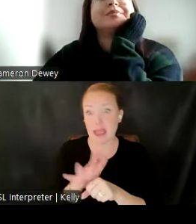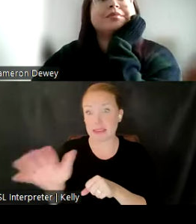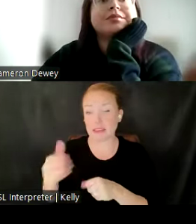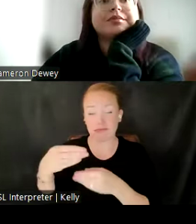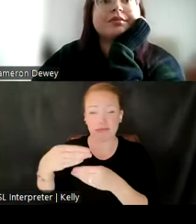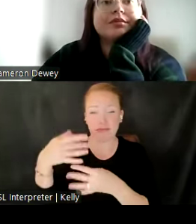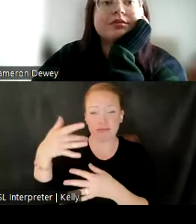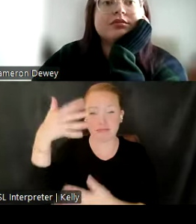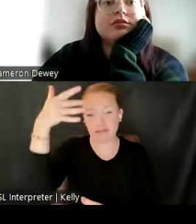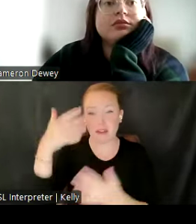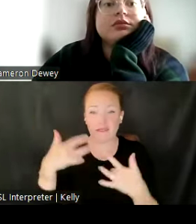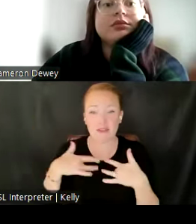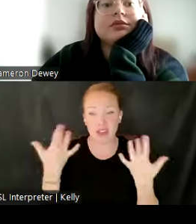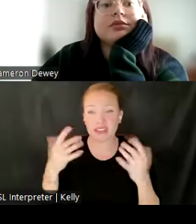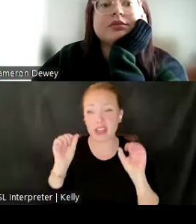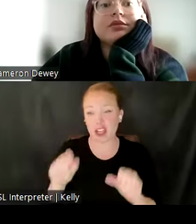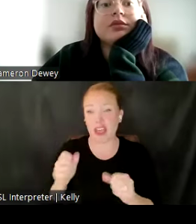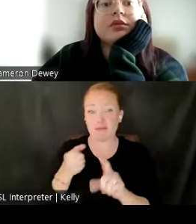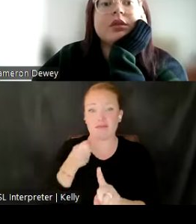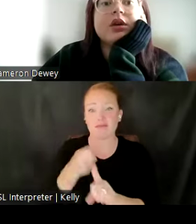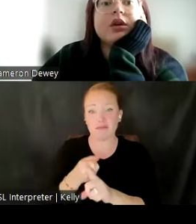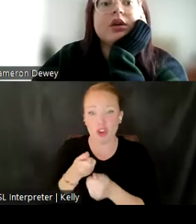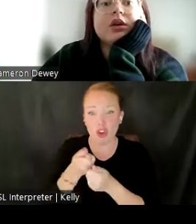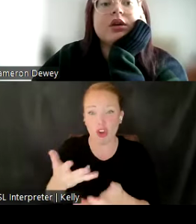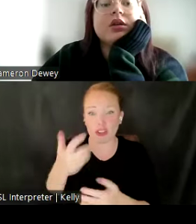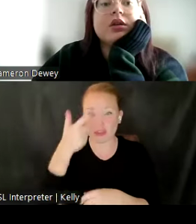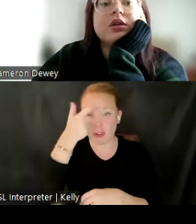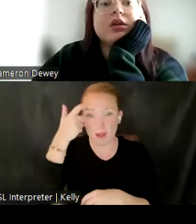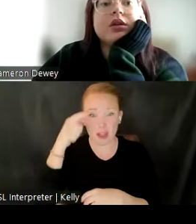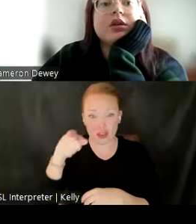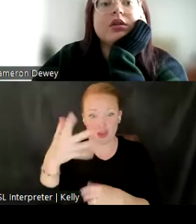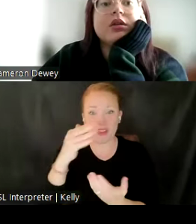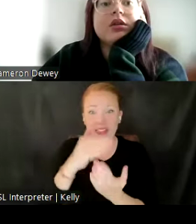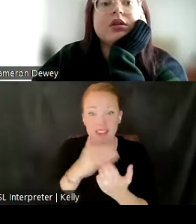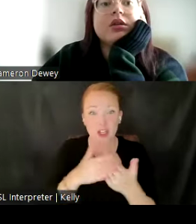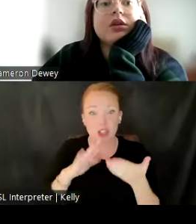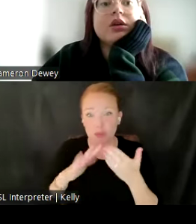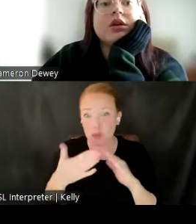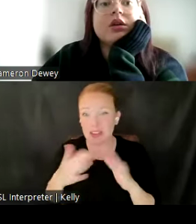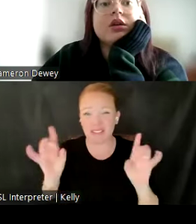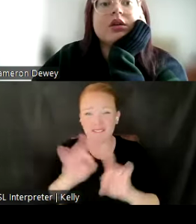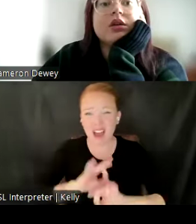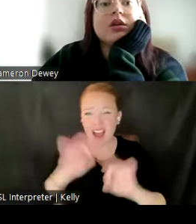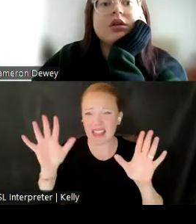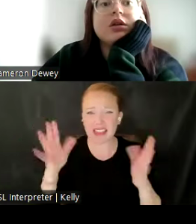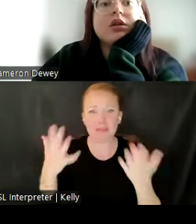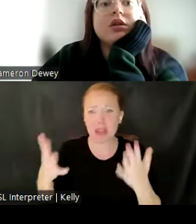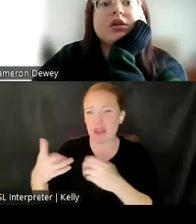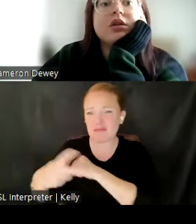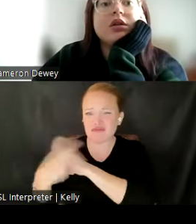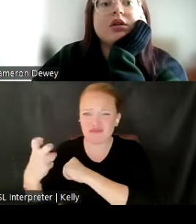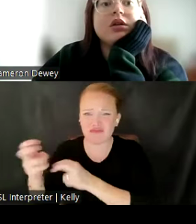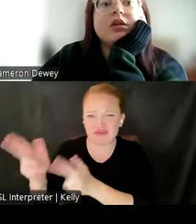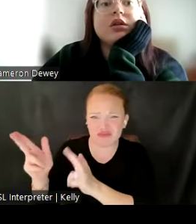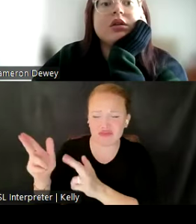of events that can lead to trauma, and you guys have listed a ton, right? Community violence, whether that's, a mugging or physical